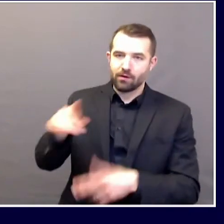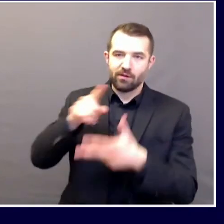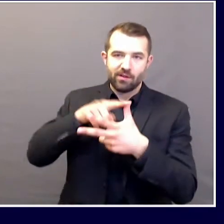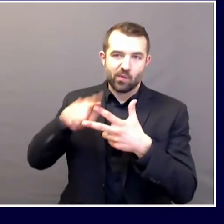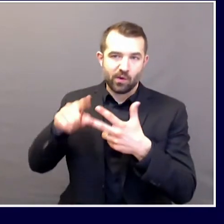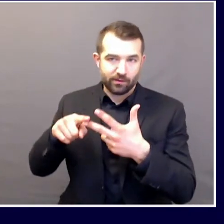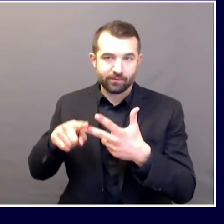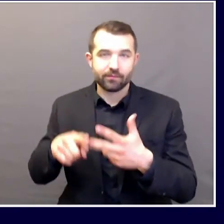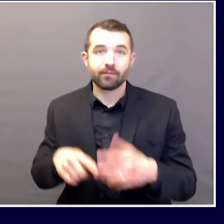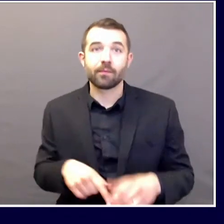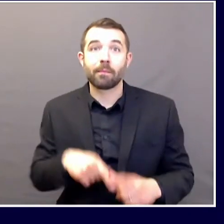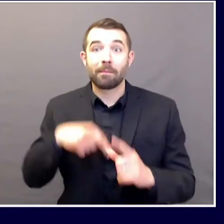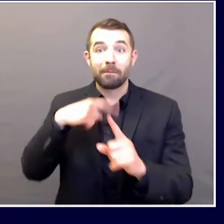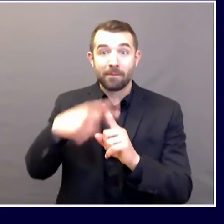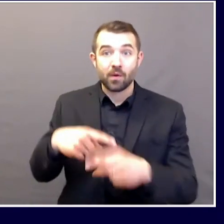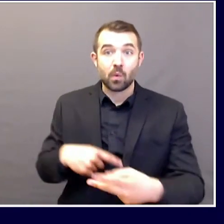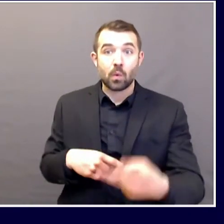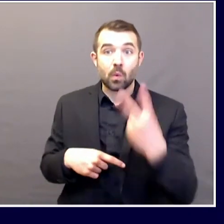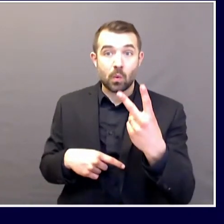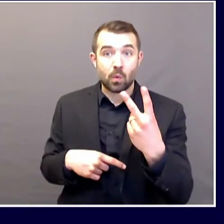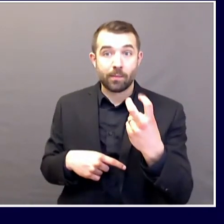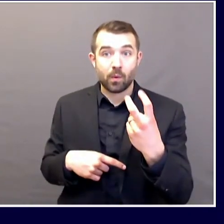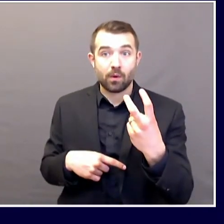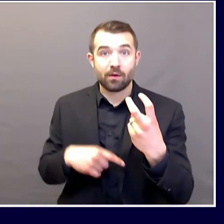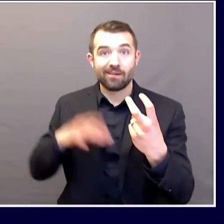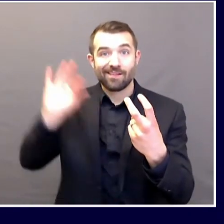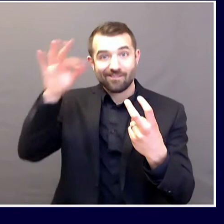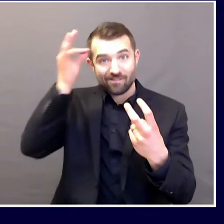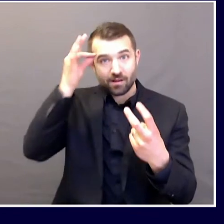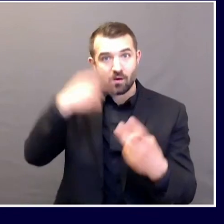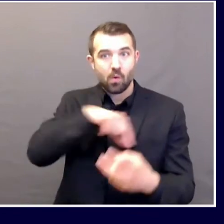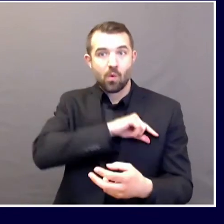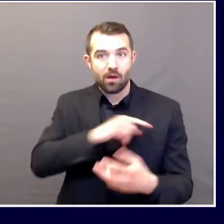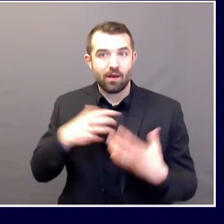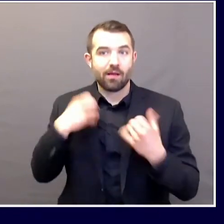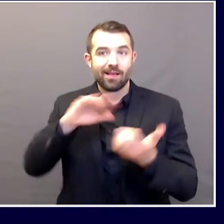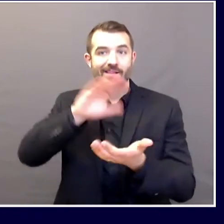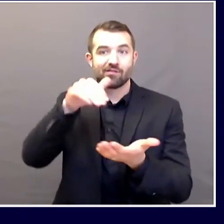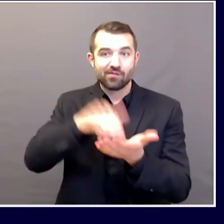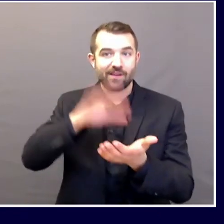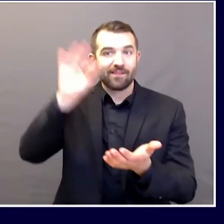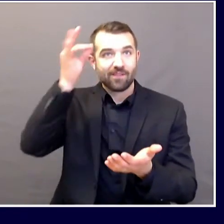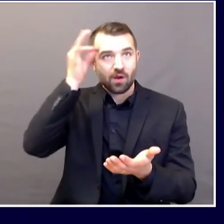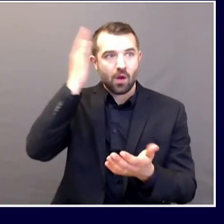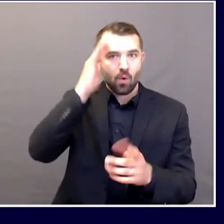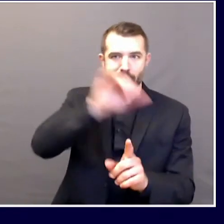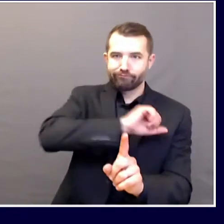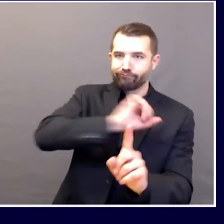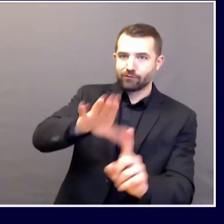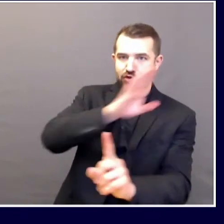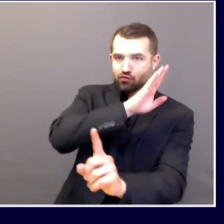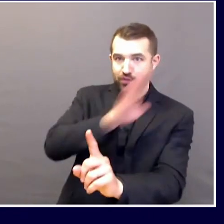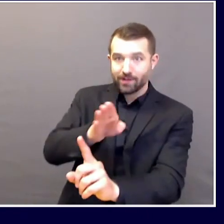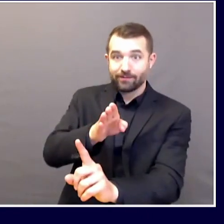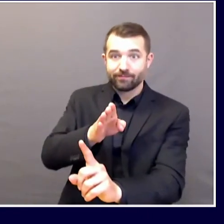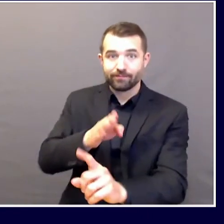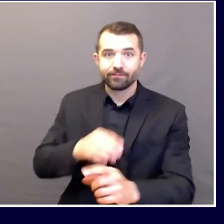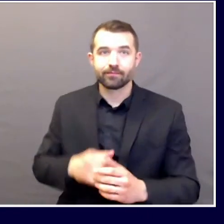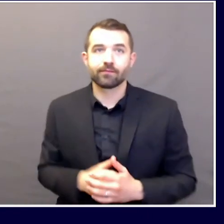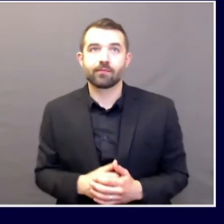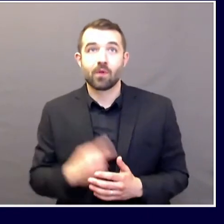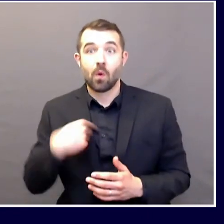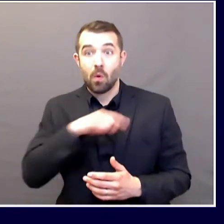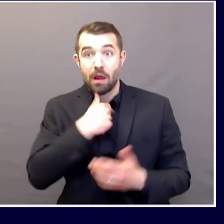Health Reach. We're working with them to determine how much vaccine specifically will be directly going to those